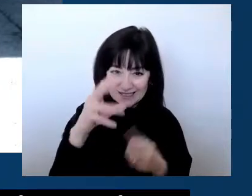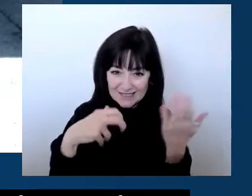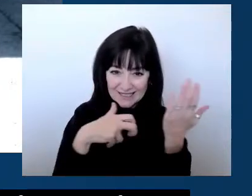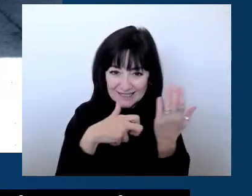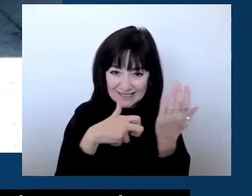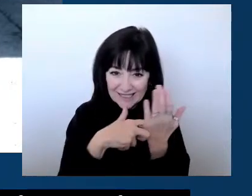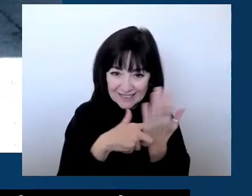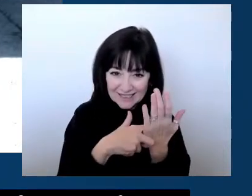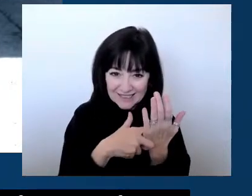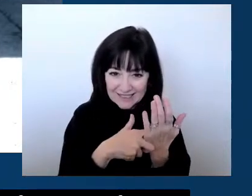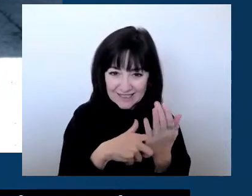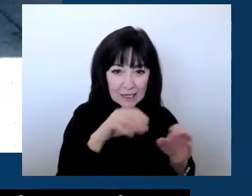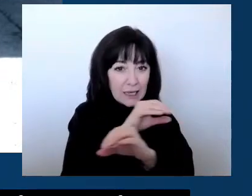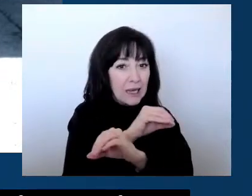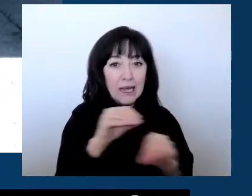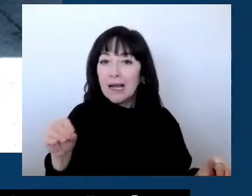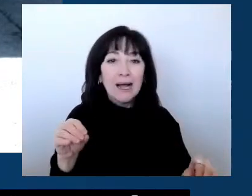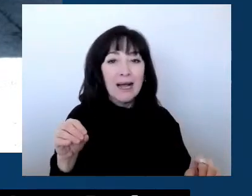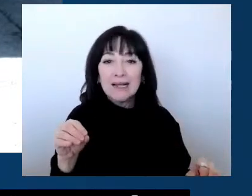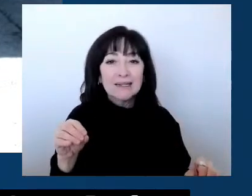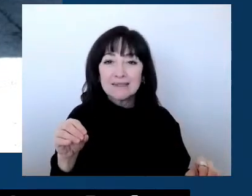and none of them were for going too slow.